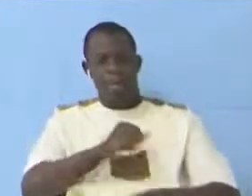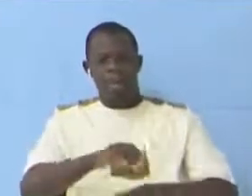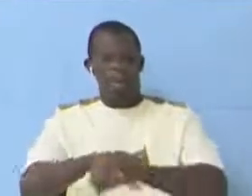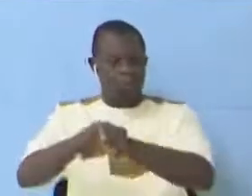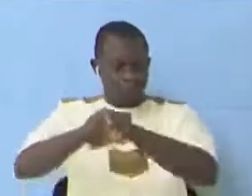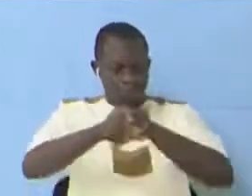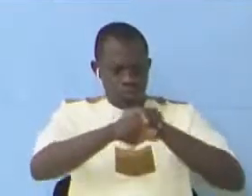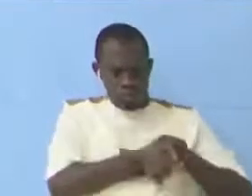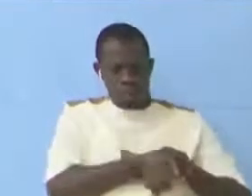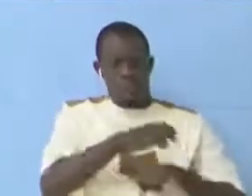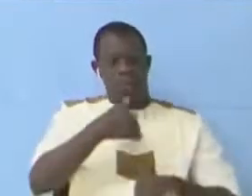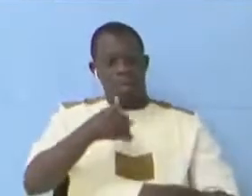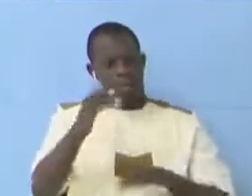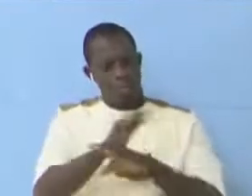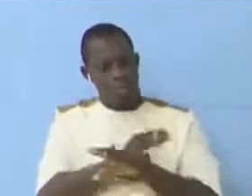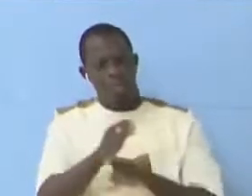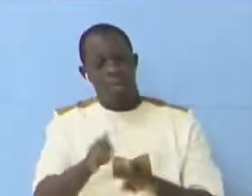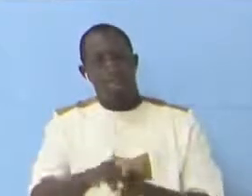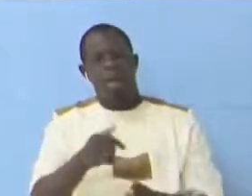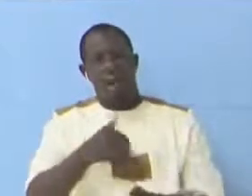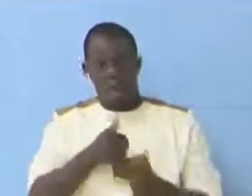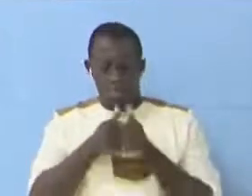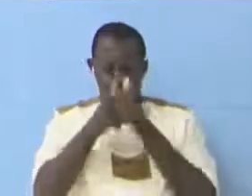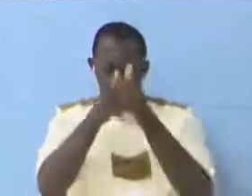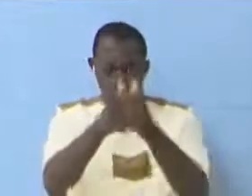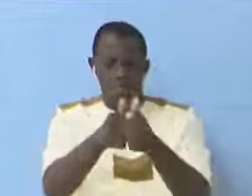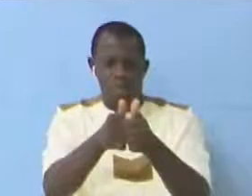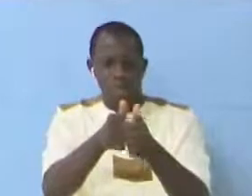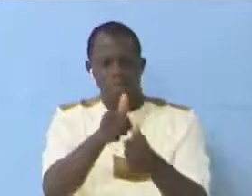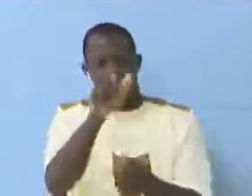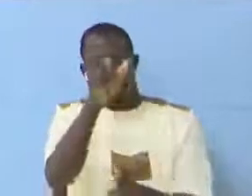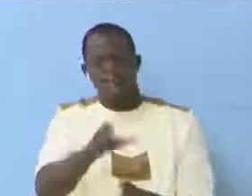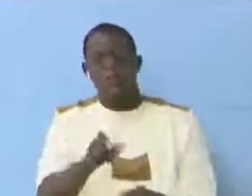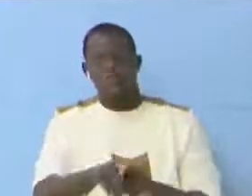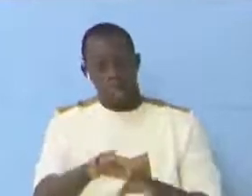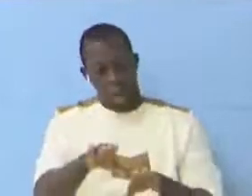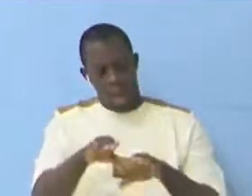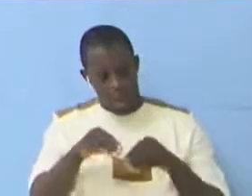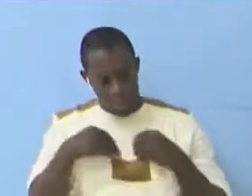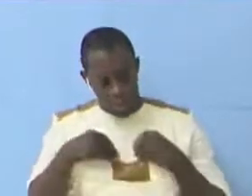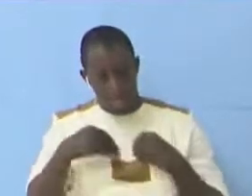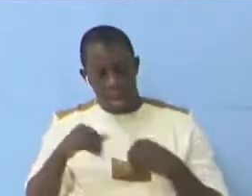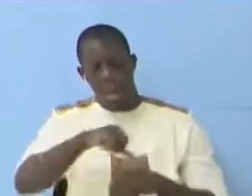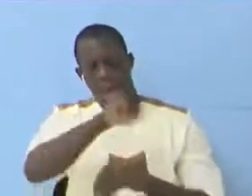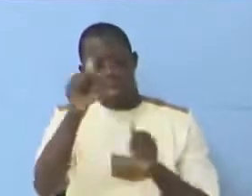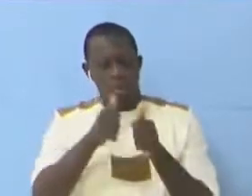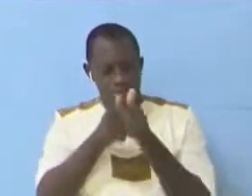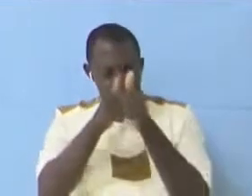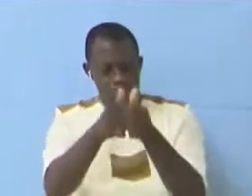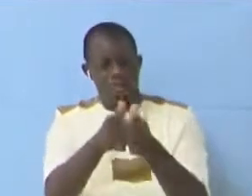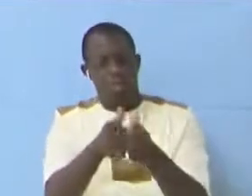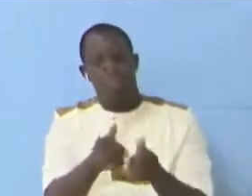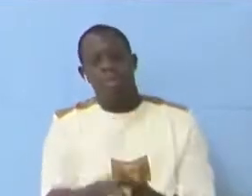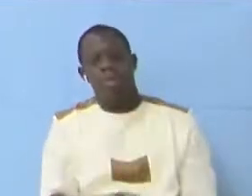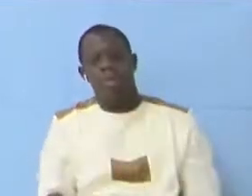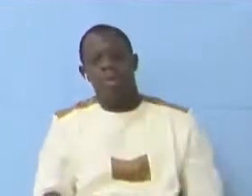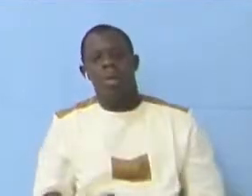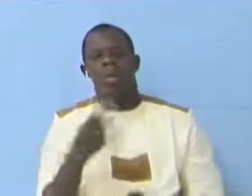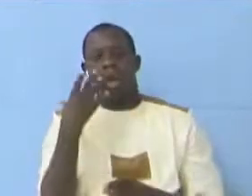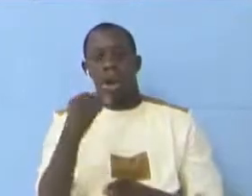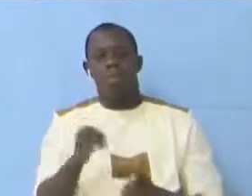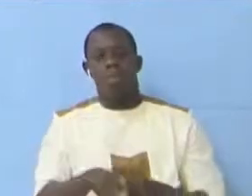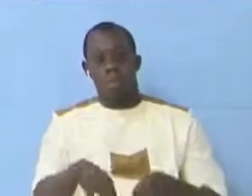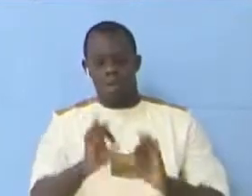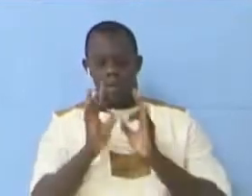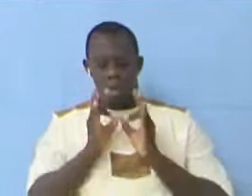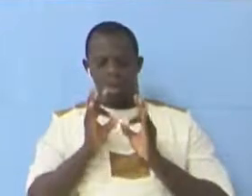me. Xacc ma. And I followed him. I just subdued and followed him. Ci laa jébbal suma bopp rek topp ko. That was how I was